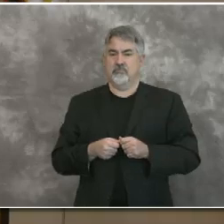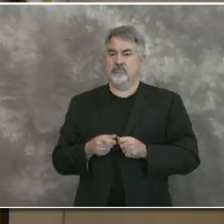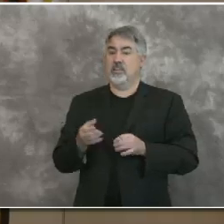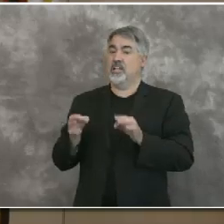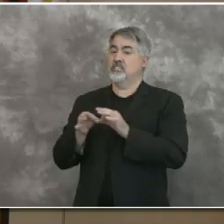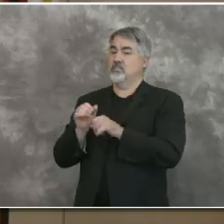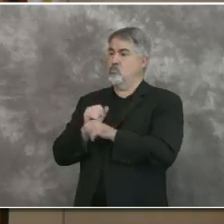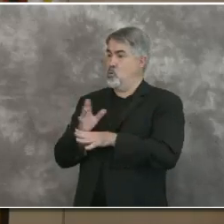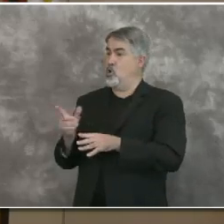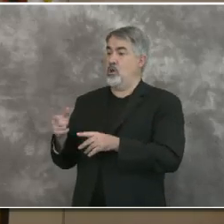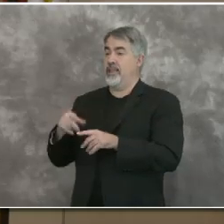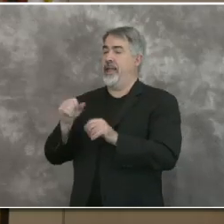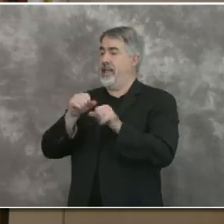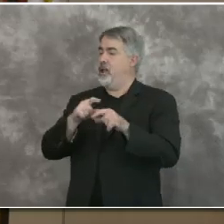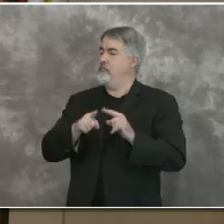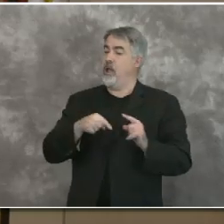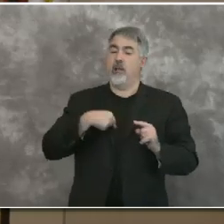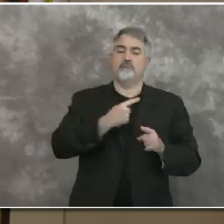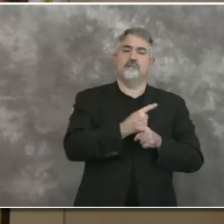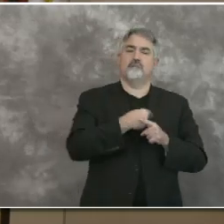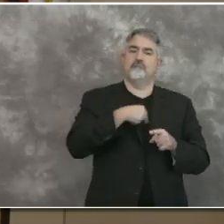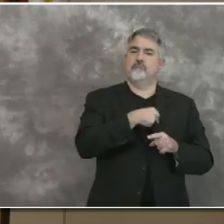So thank you for that question.